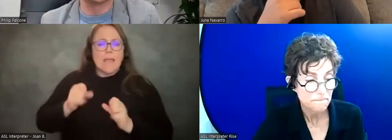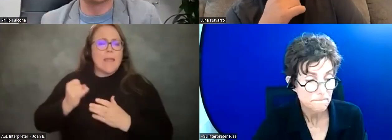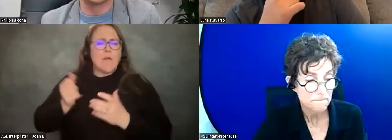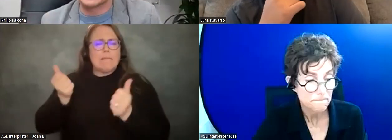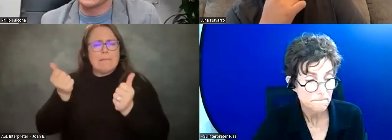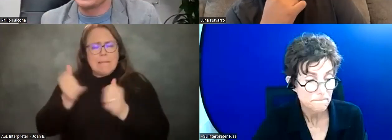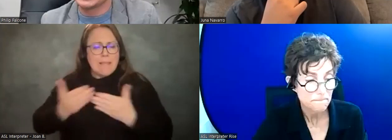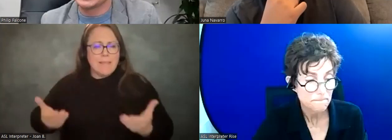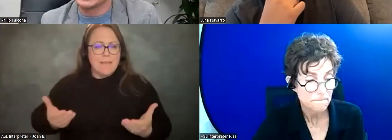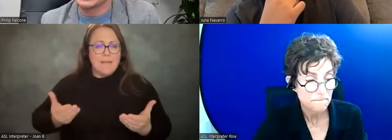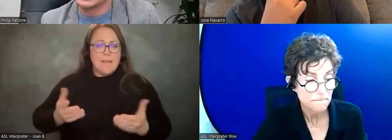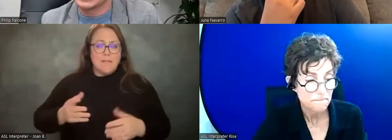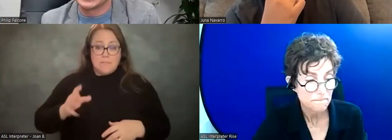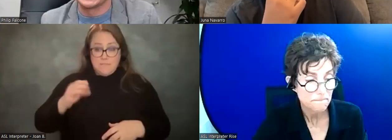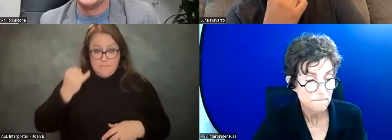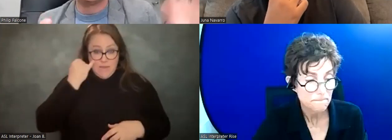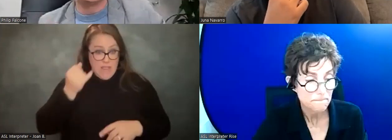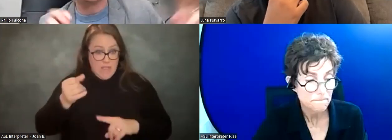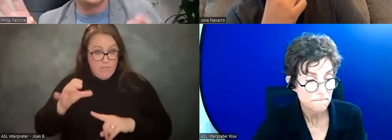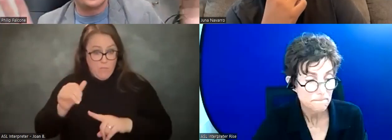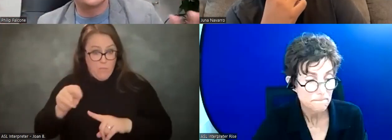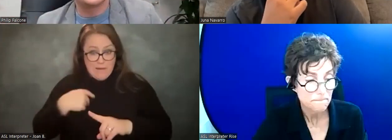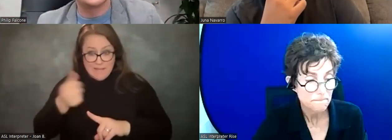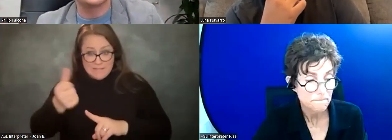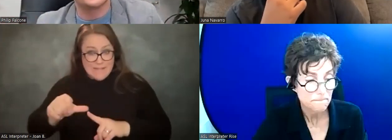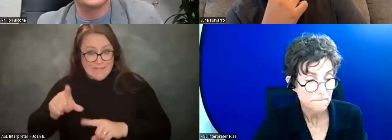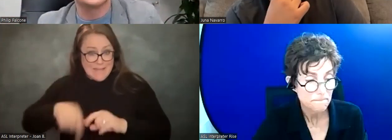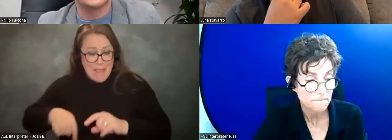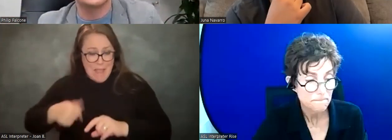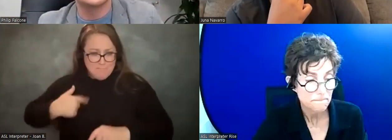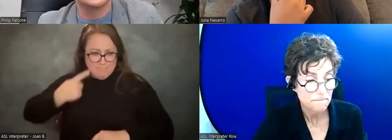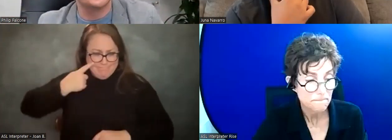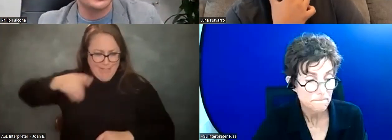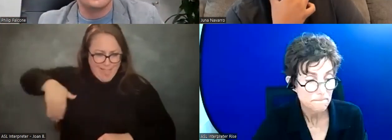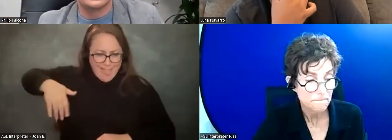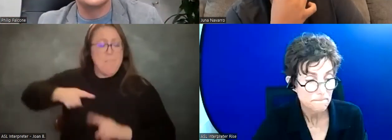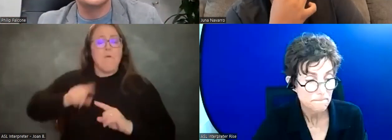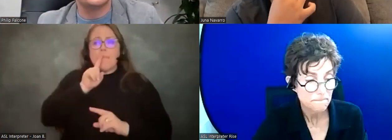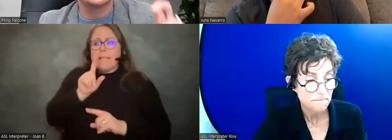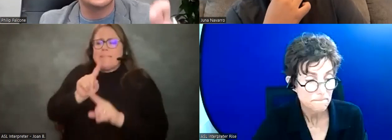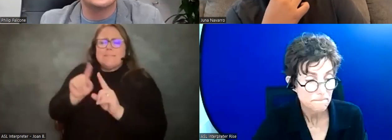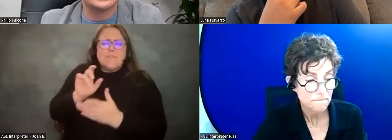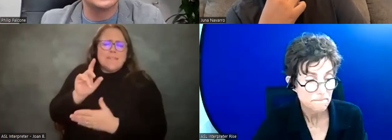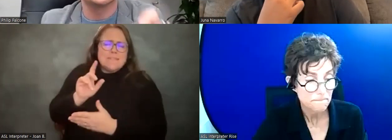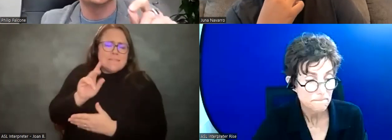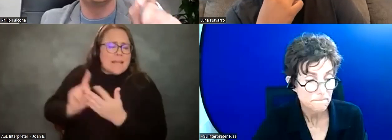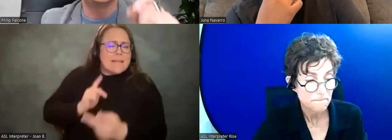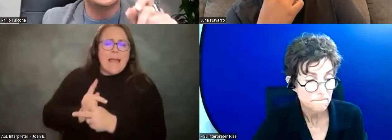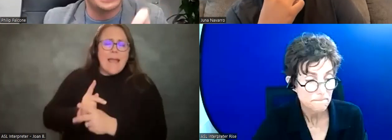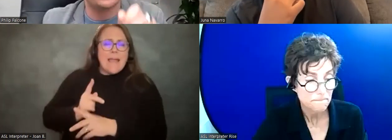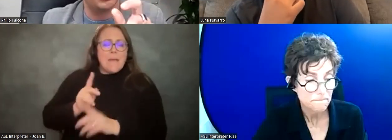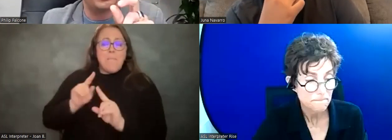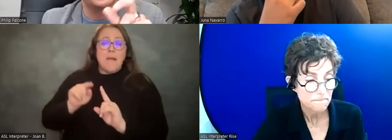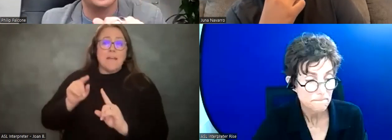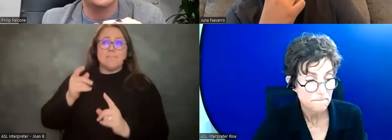if there's something that Juan can't do, I've yet to see it. So, but he can do all different types of artistic styles. And so, while he maybe is not as easily to pin